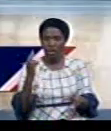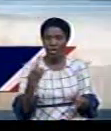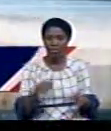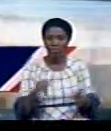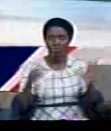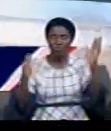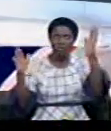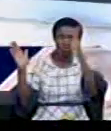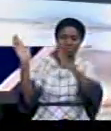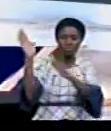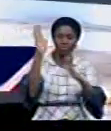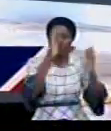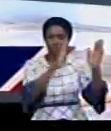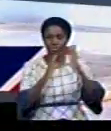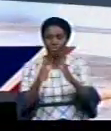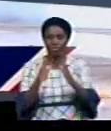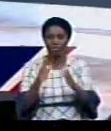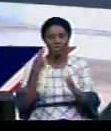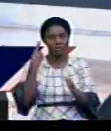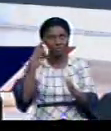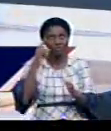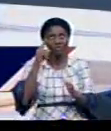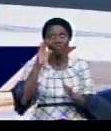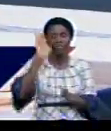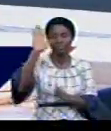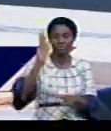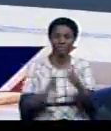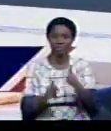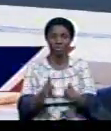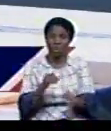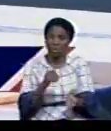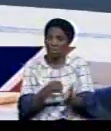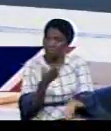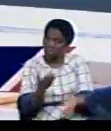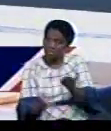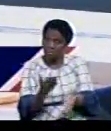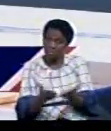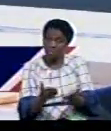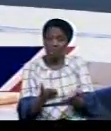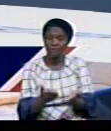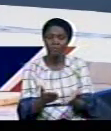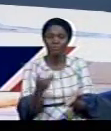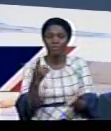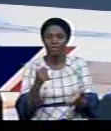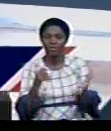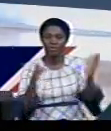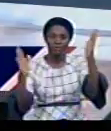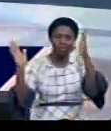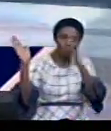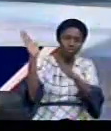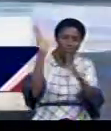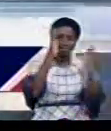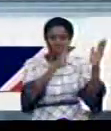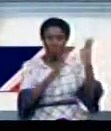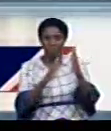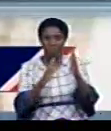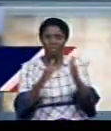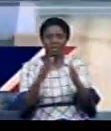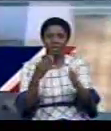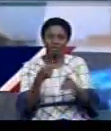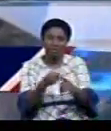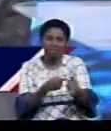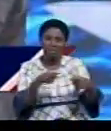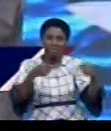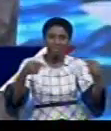sea. It might be a stormy enemy. It might be a stormy